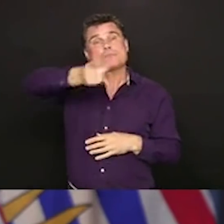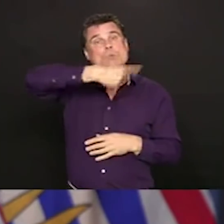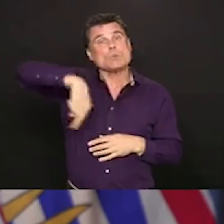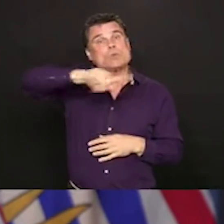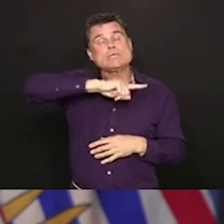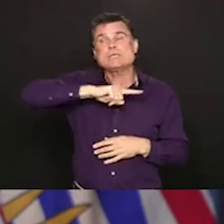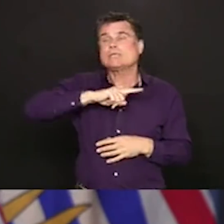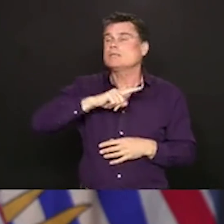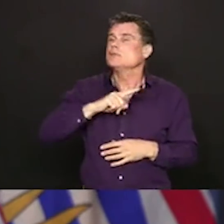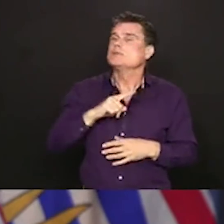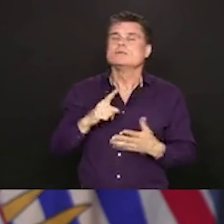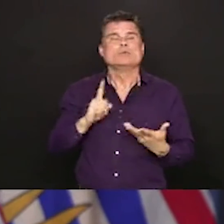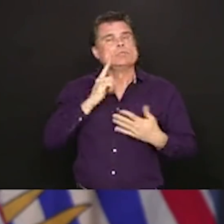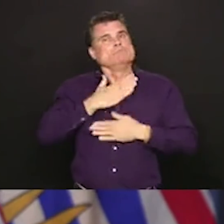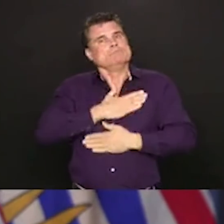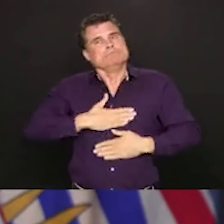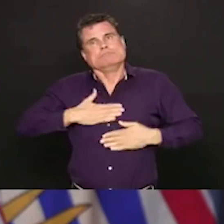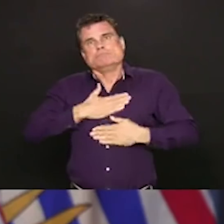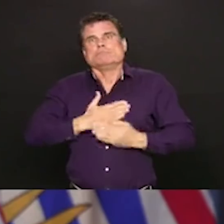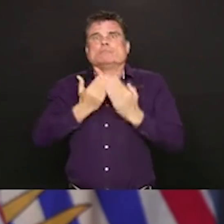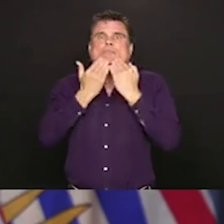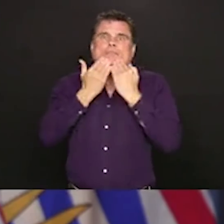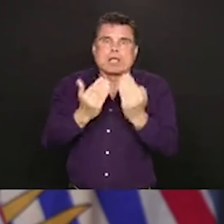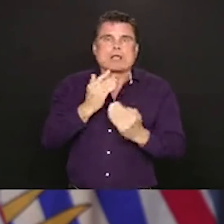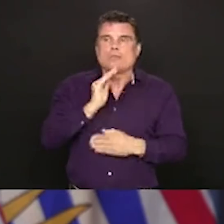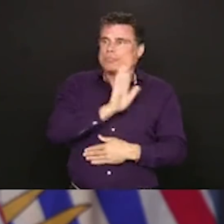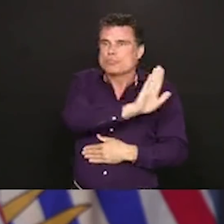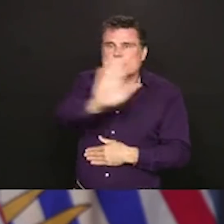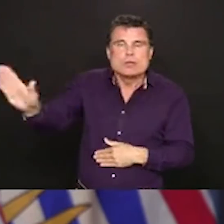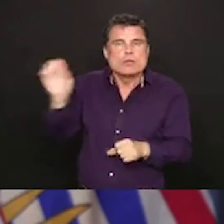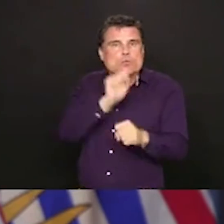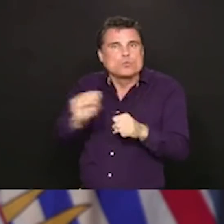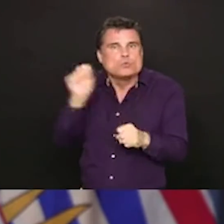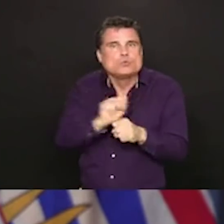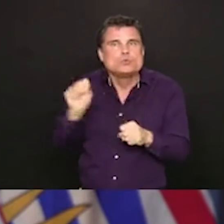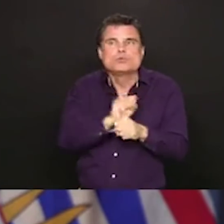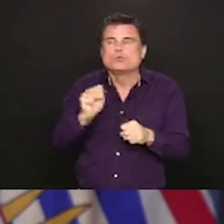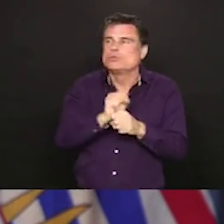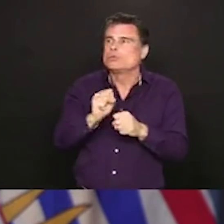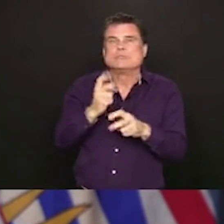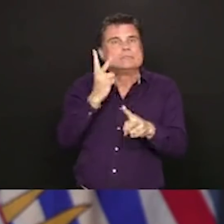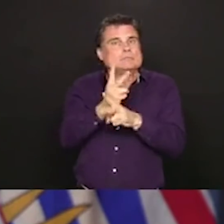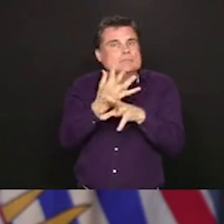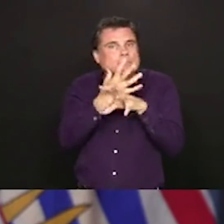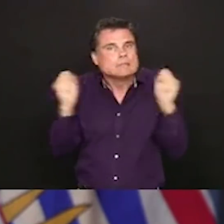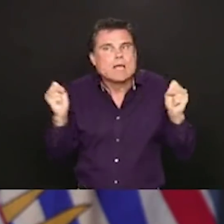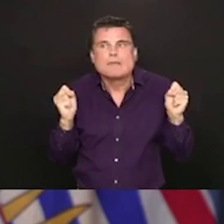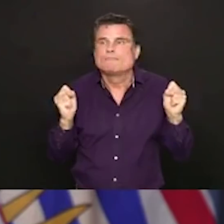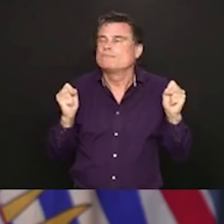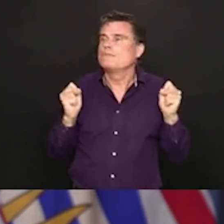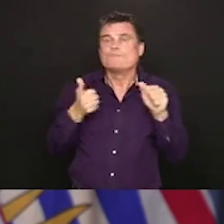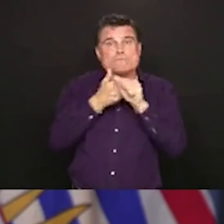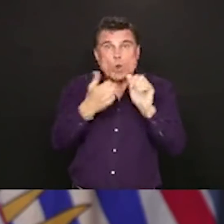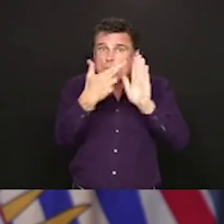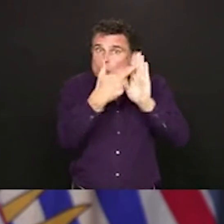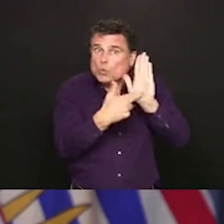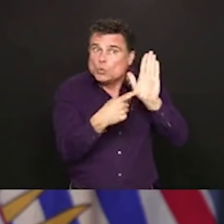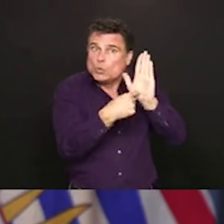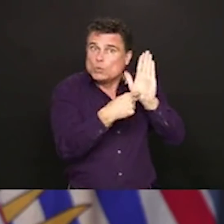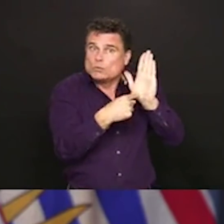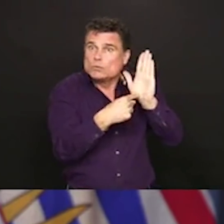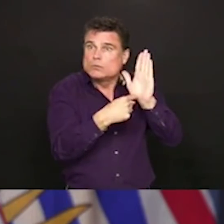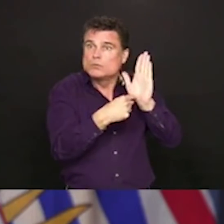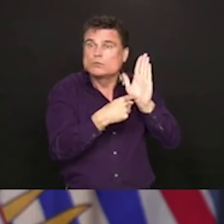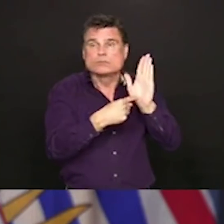We need to stay vigilant. We need to stay connected and we need to stay committed to this. We will find